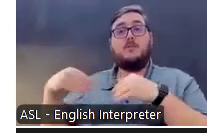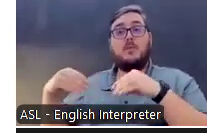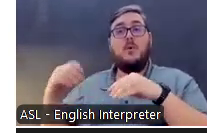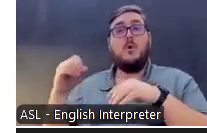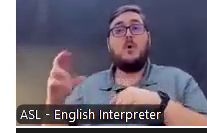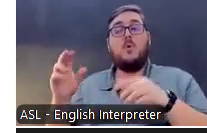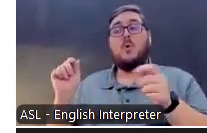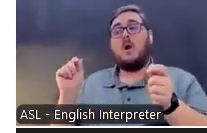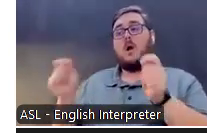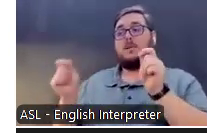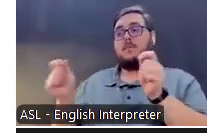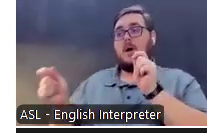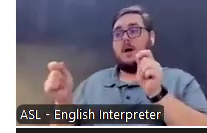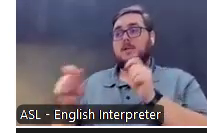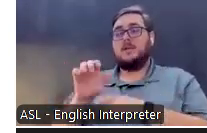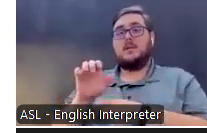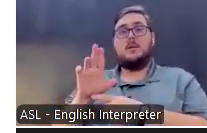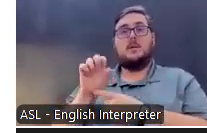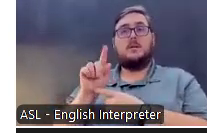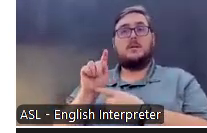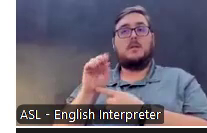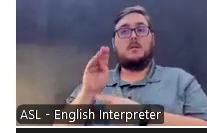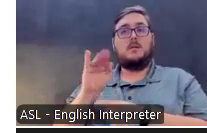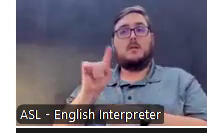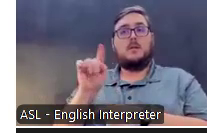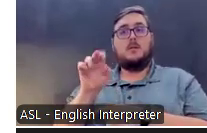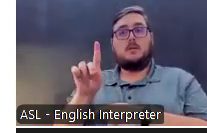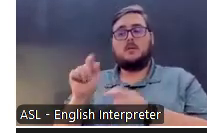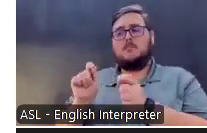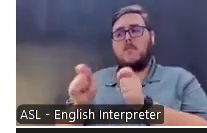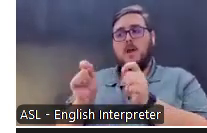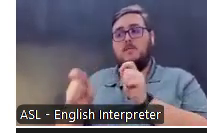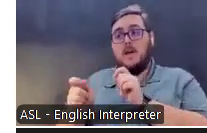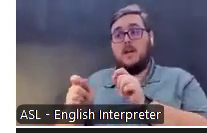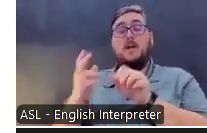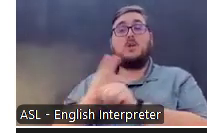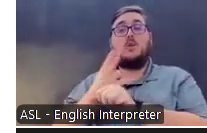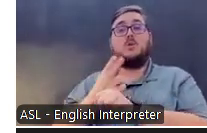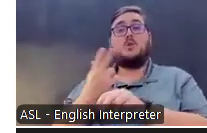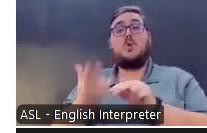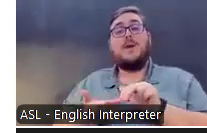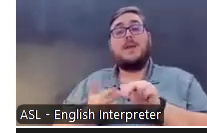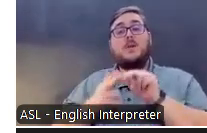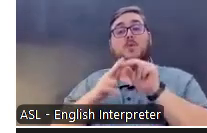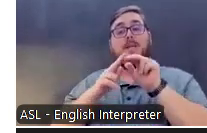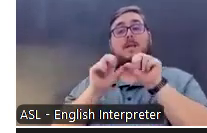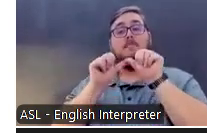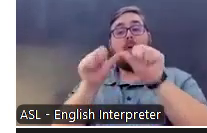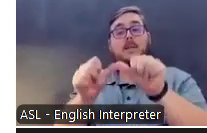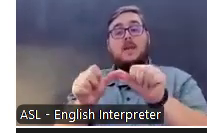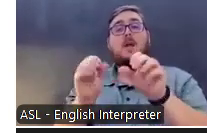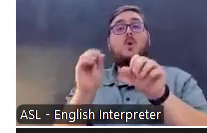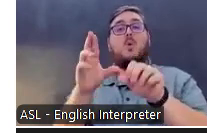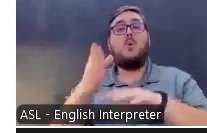modified, and it is used to increase, maintain, or improve the functional capabilities of a child